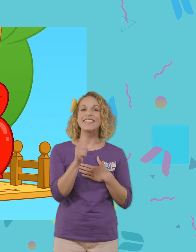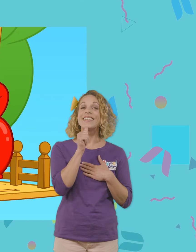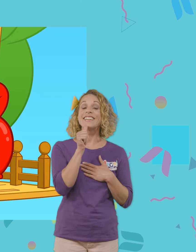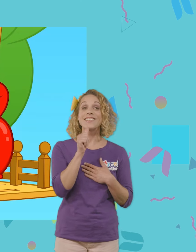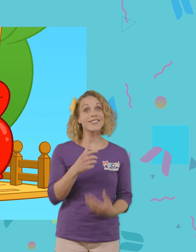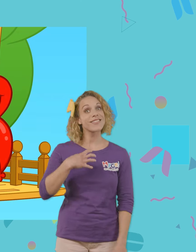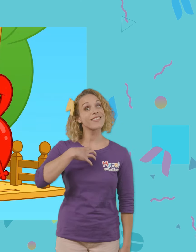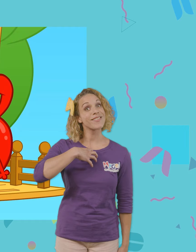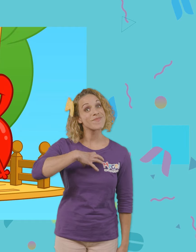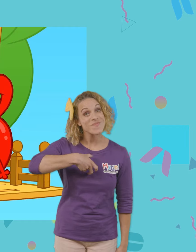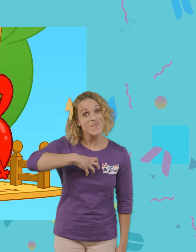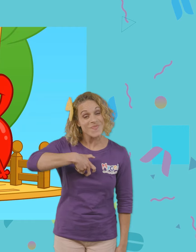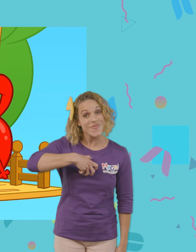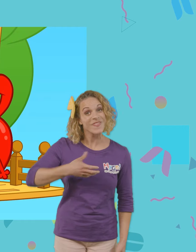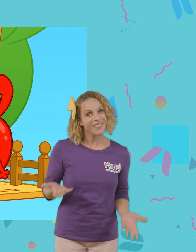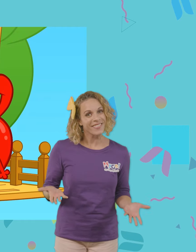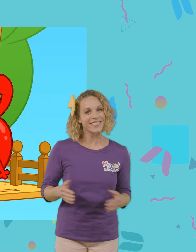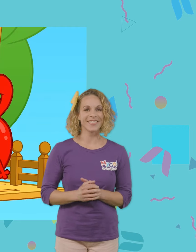The password is